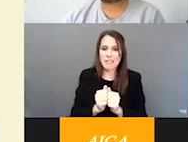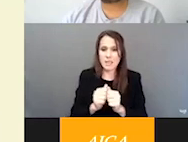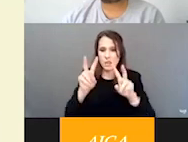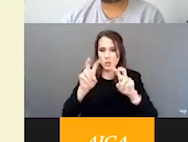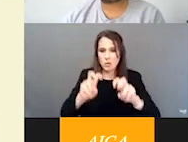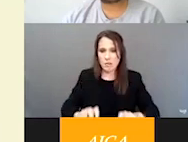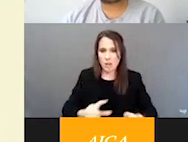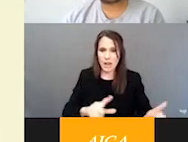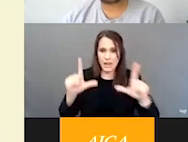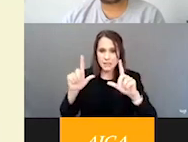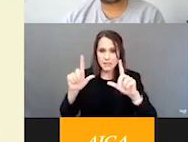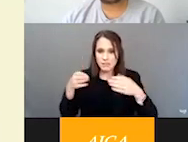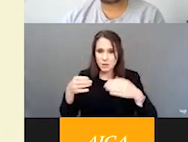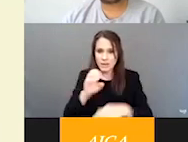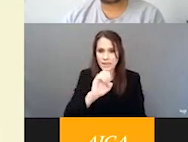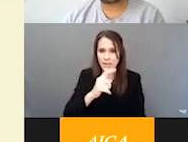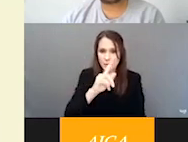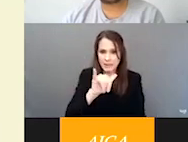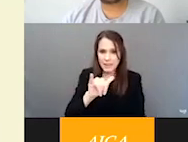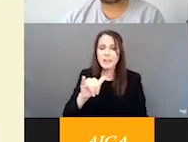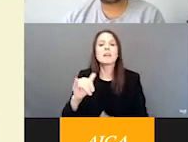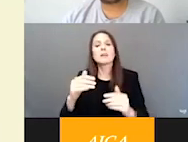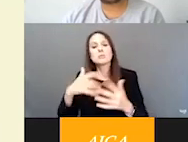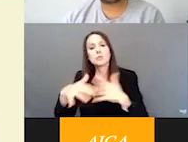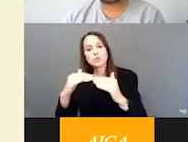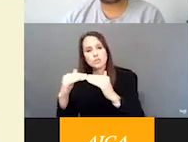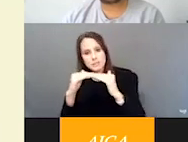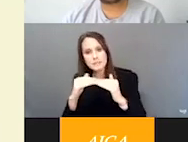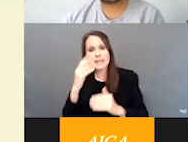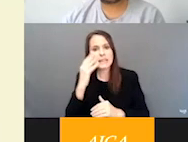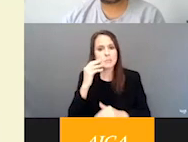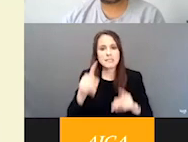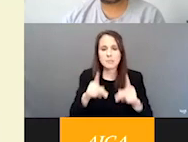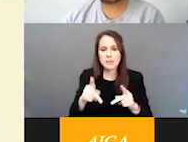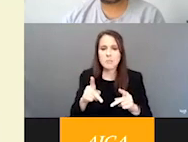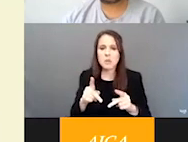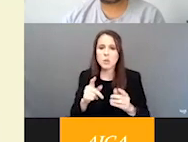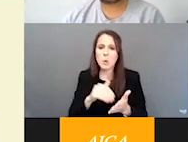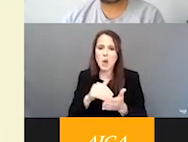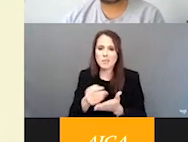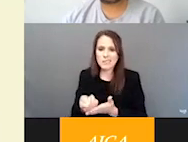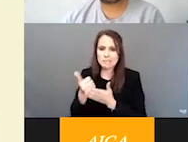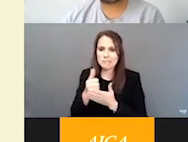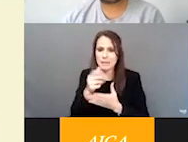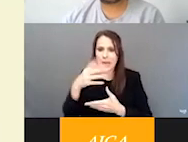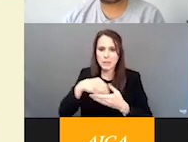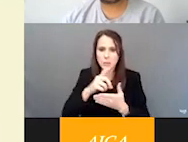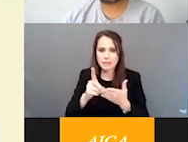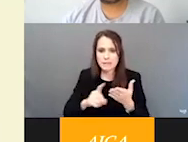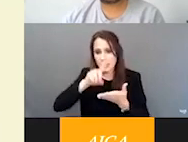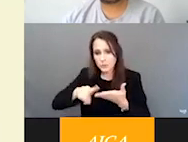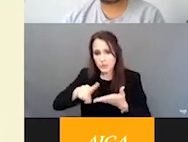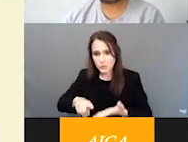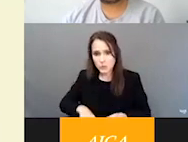equity, social justice, and the experience of people who are often excluded from design research. She created